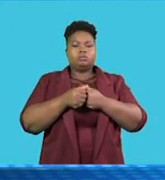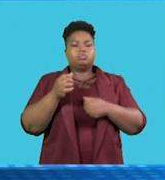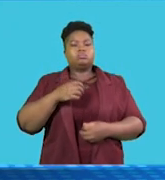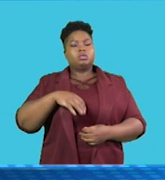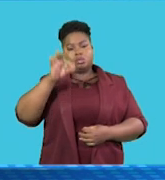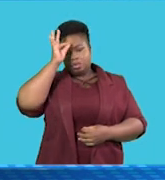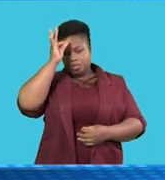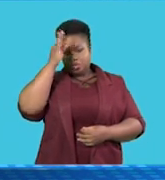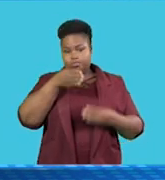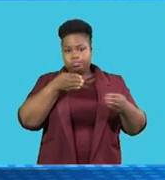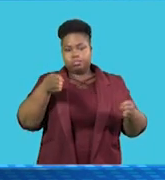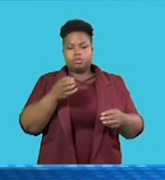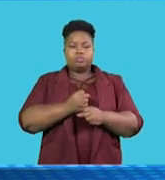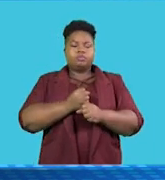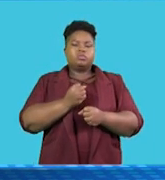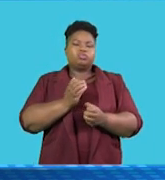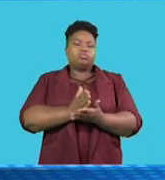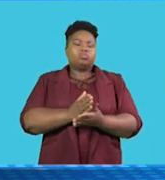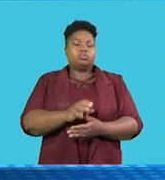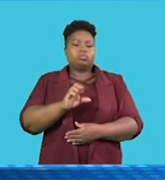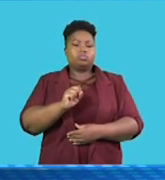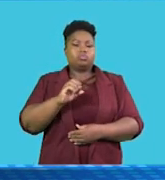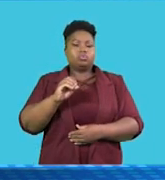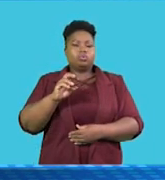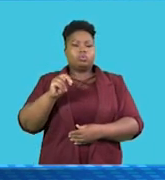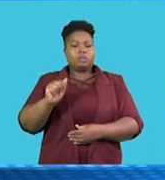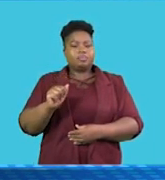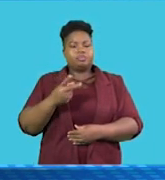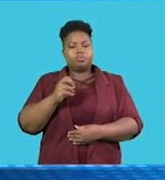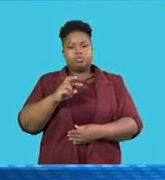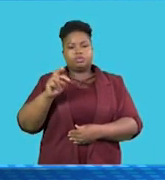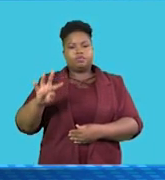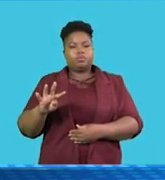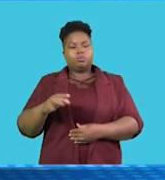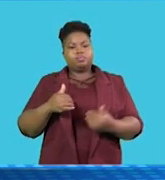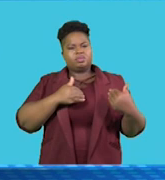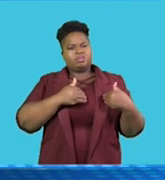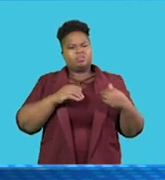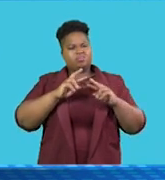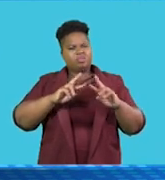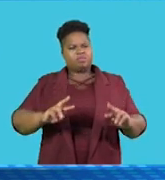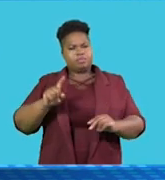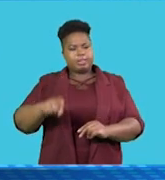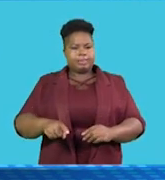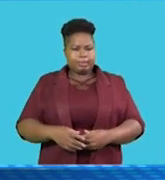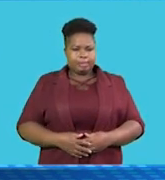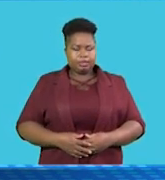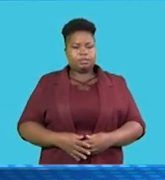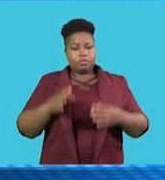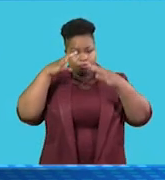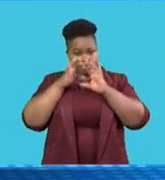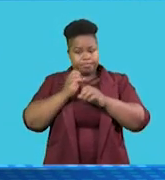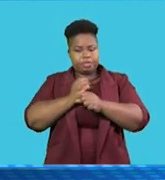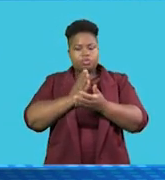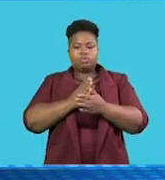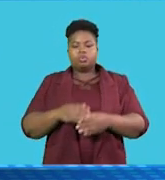ensure SONA 2024 takes place in a peaceful as well as a safe and secure environment. Our focus is to